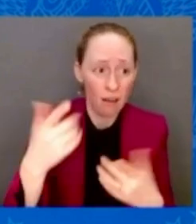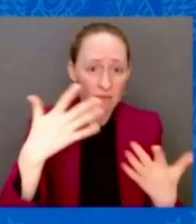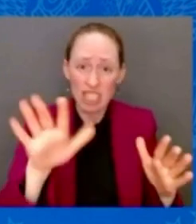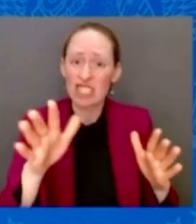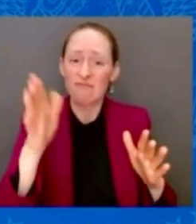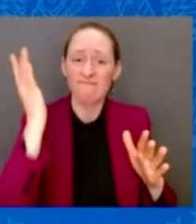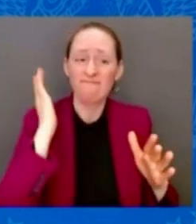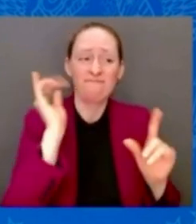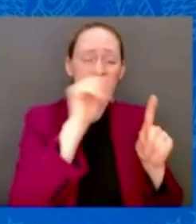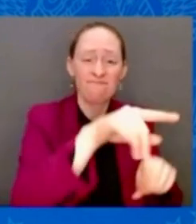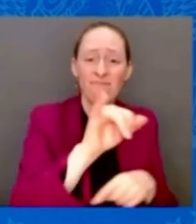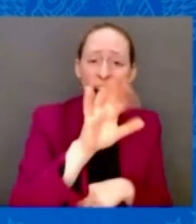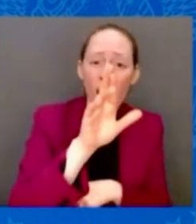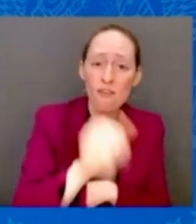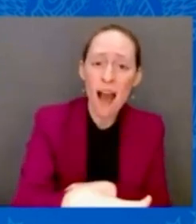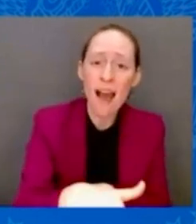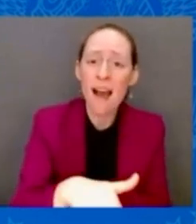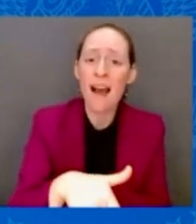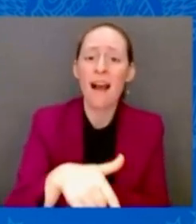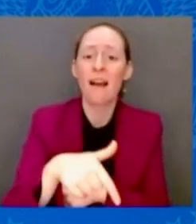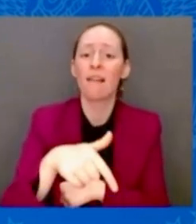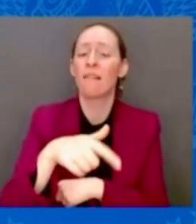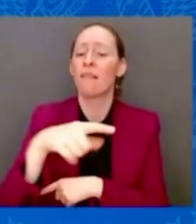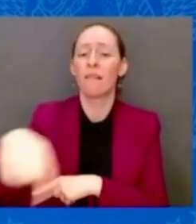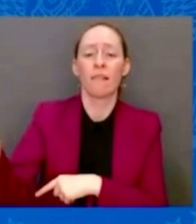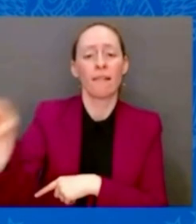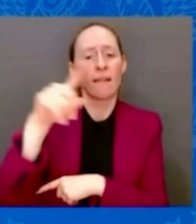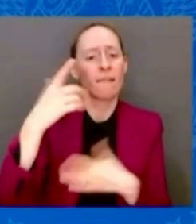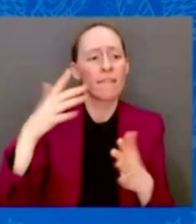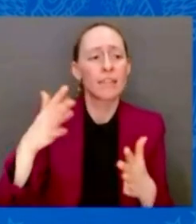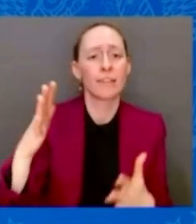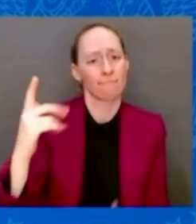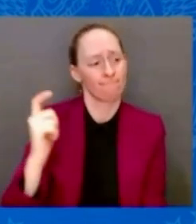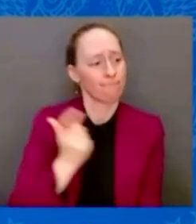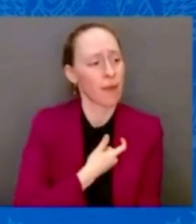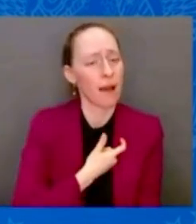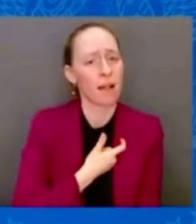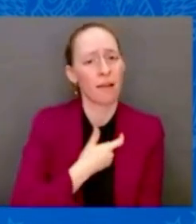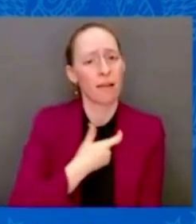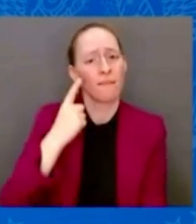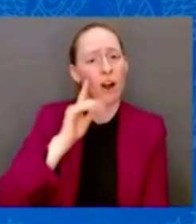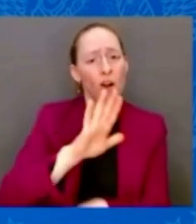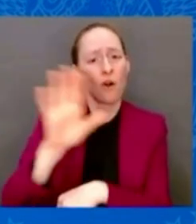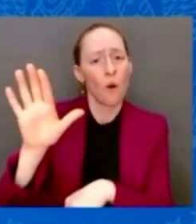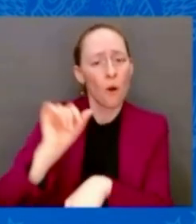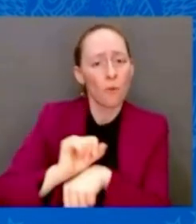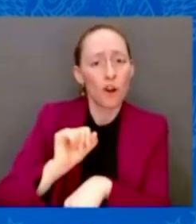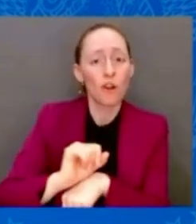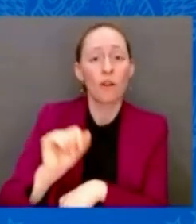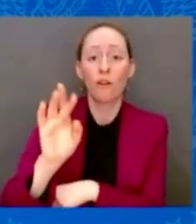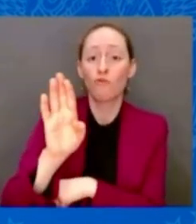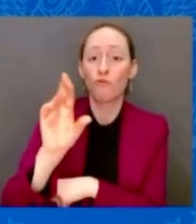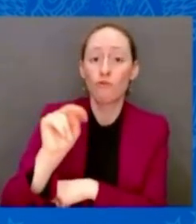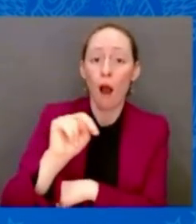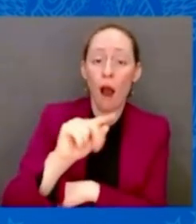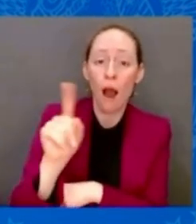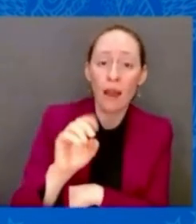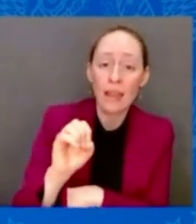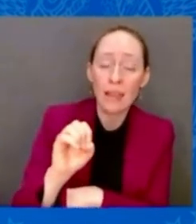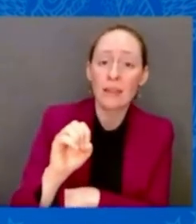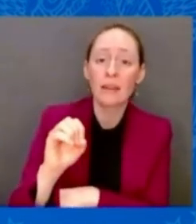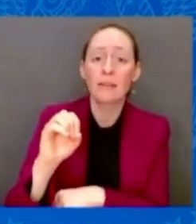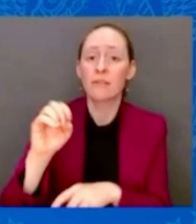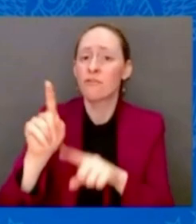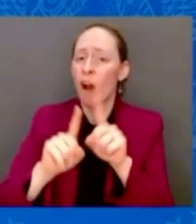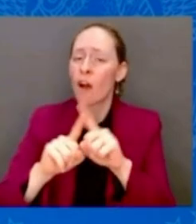Service Medal. But the problem was he went one of the healthiest guys in his outfit. He was the Attorney General, gave